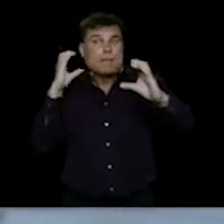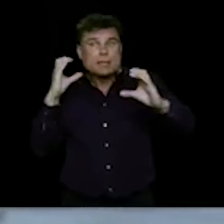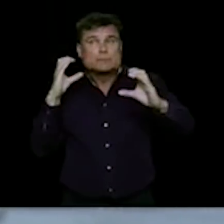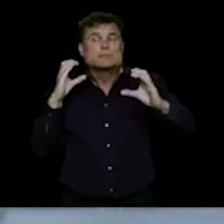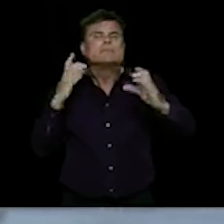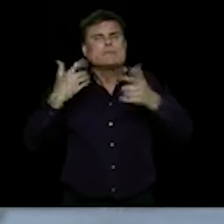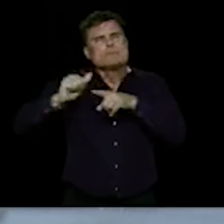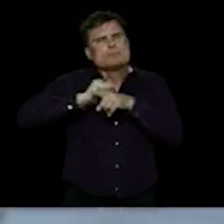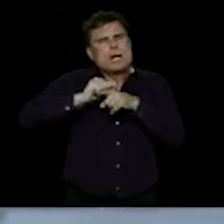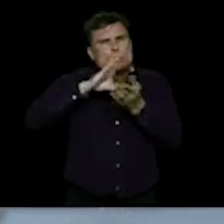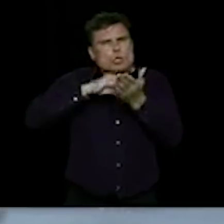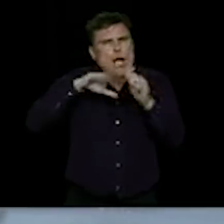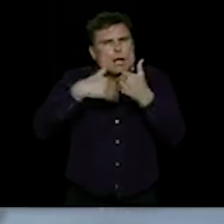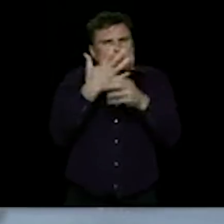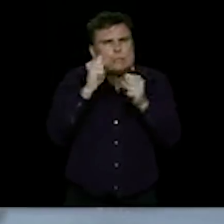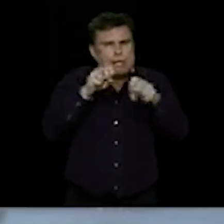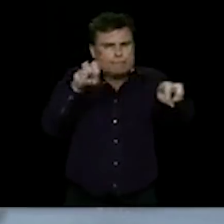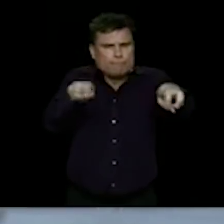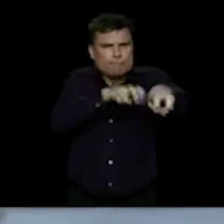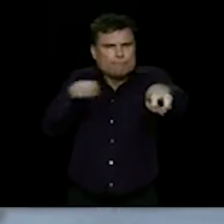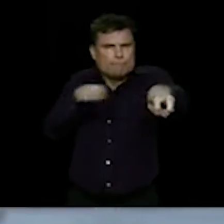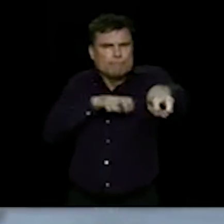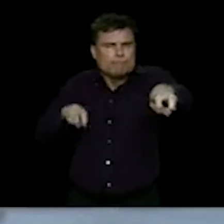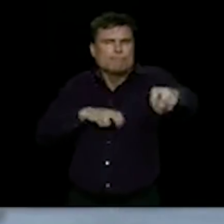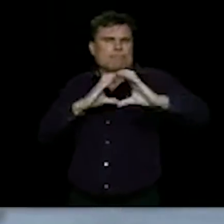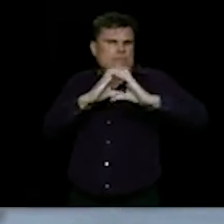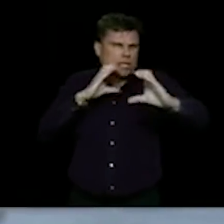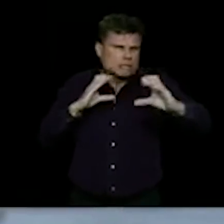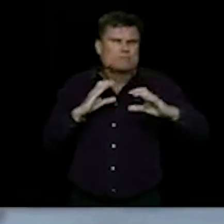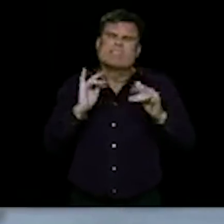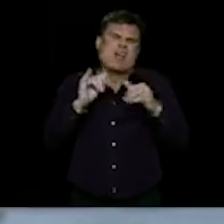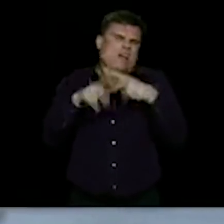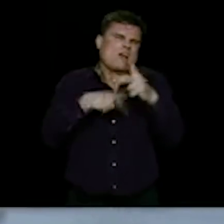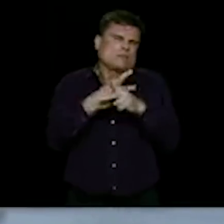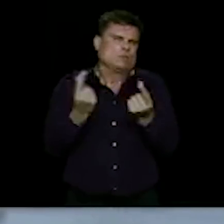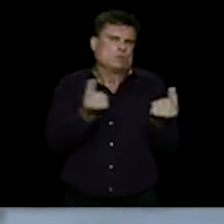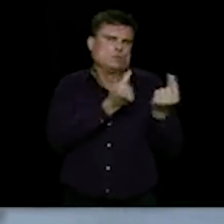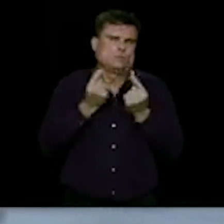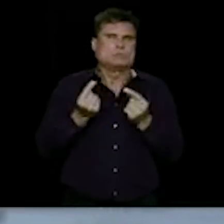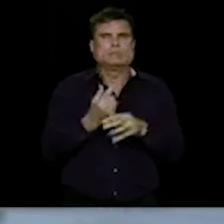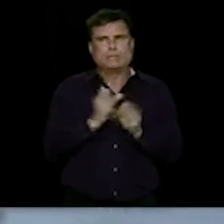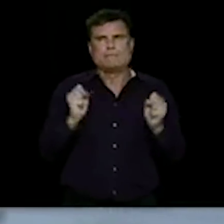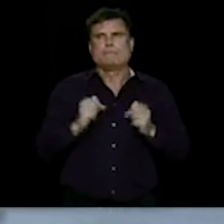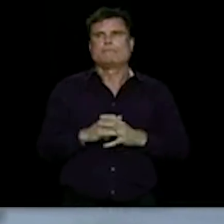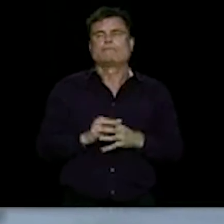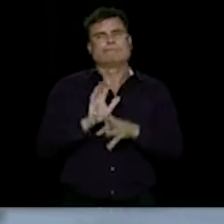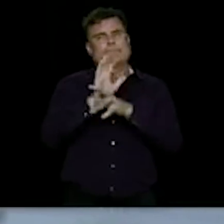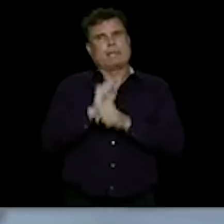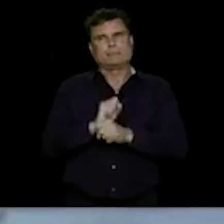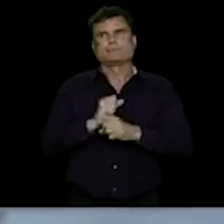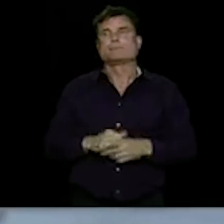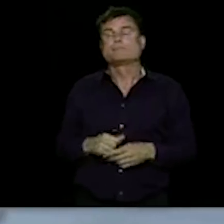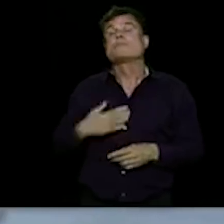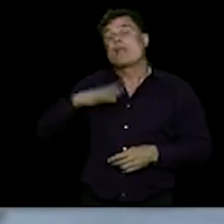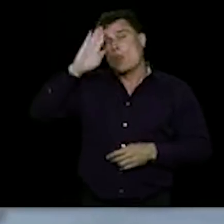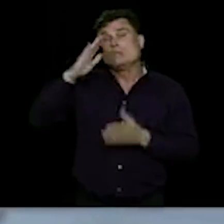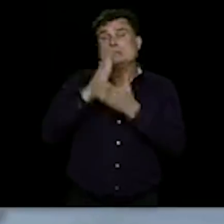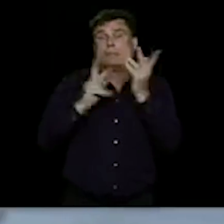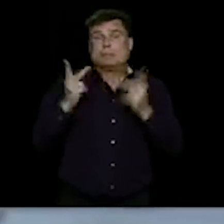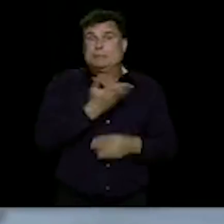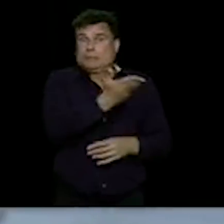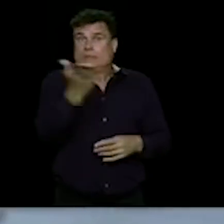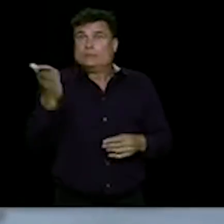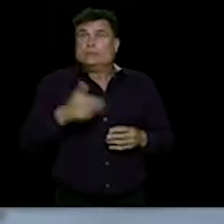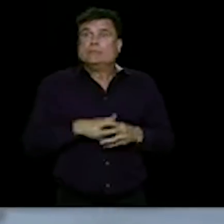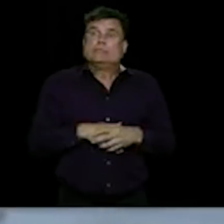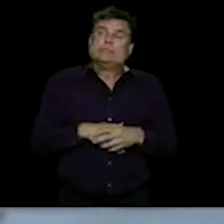Out of fear and concern, it can be tempting to shut our doors or turn our backs on each other. But that's not what we